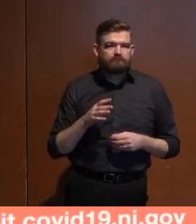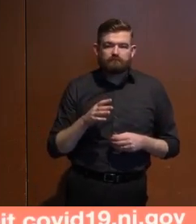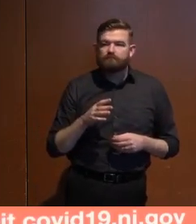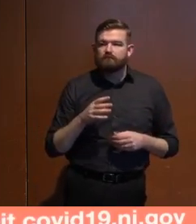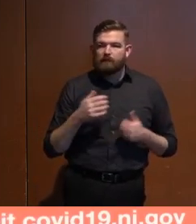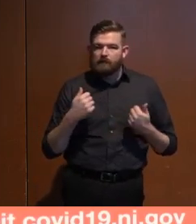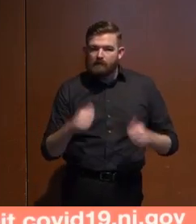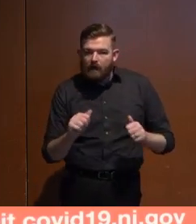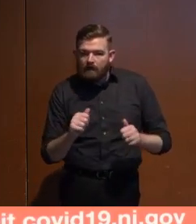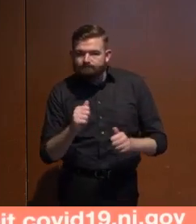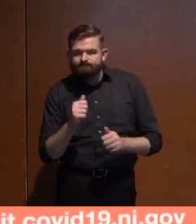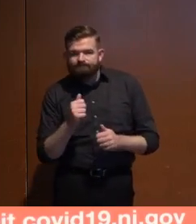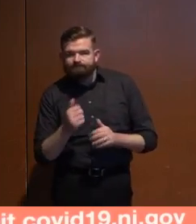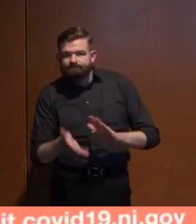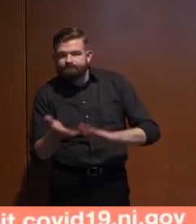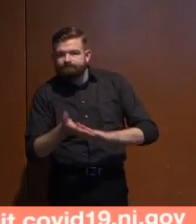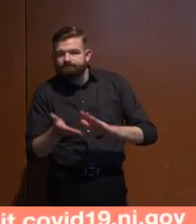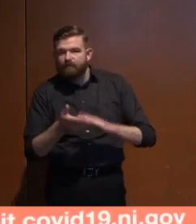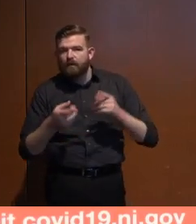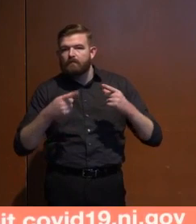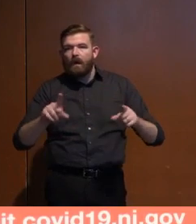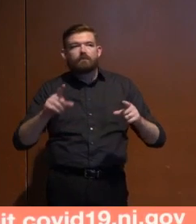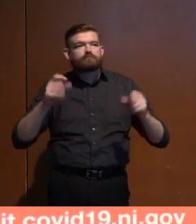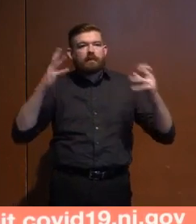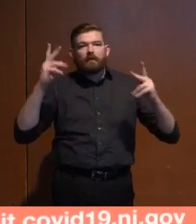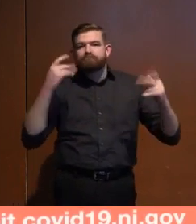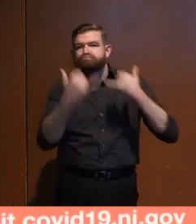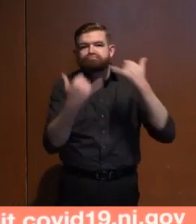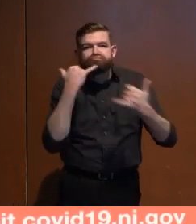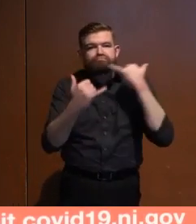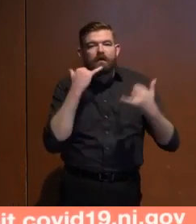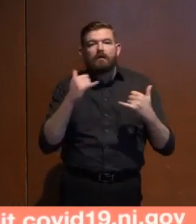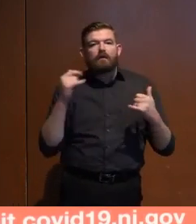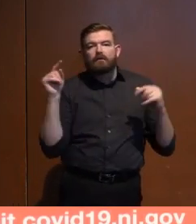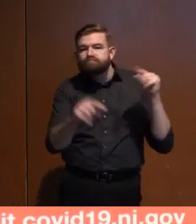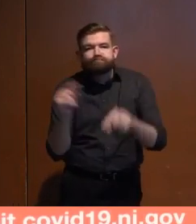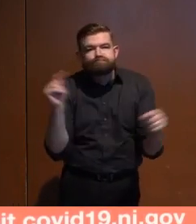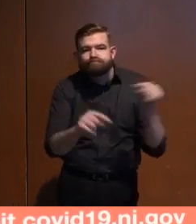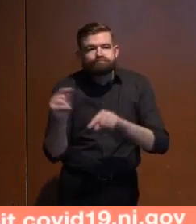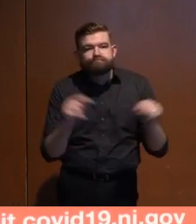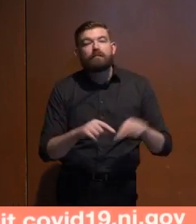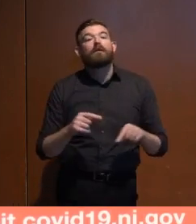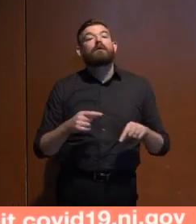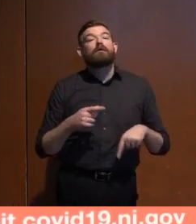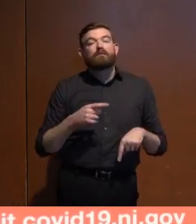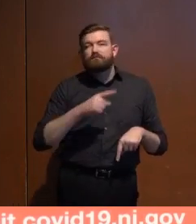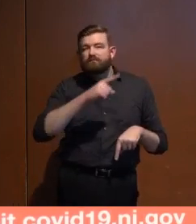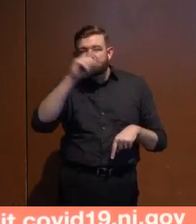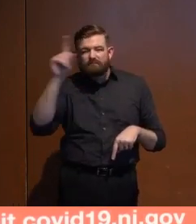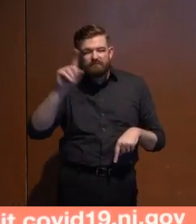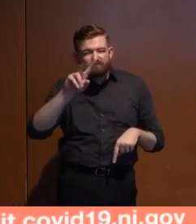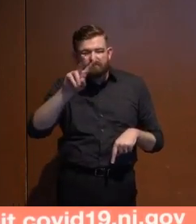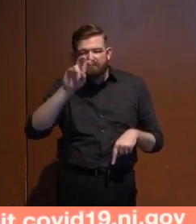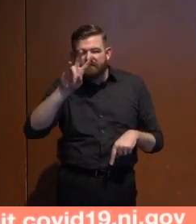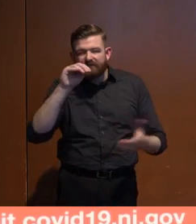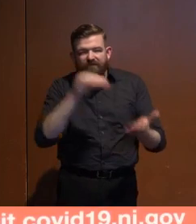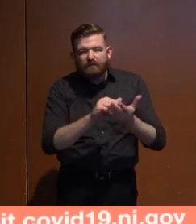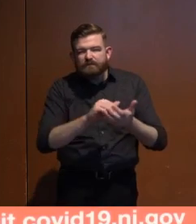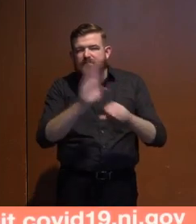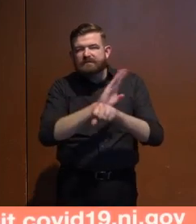time. So in less than 2 weeks, we've had over 250,000 businesses use this hub, and again, lots